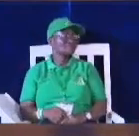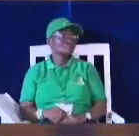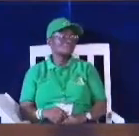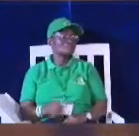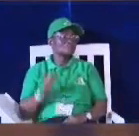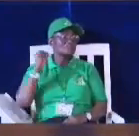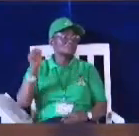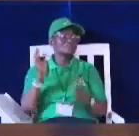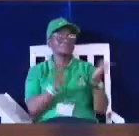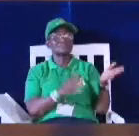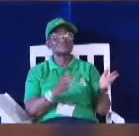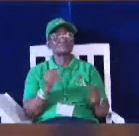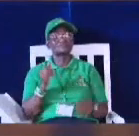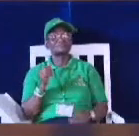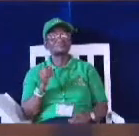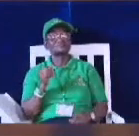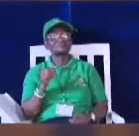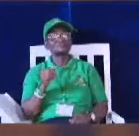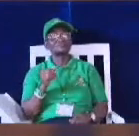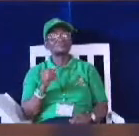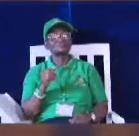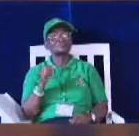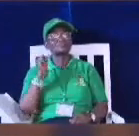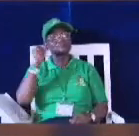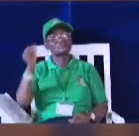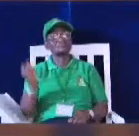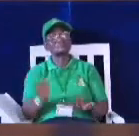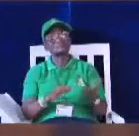she left, or I think she died.